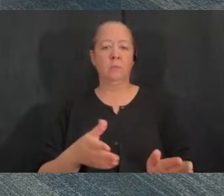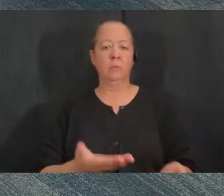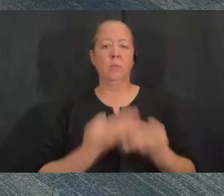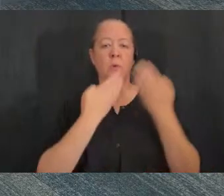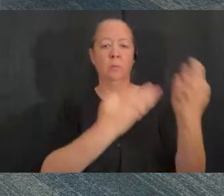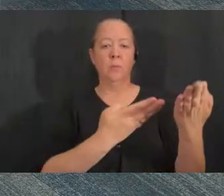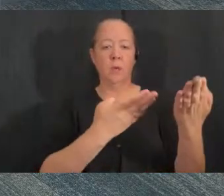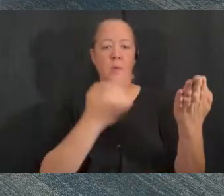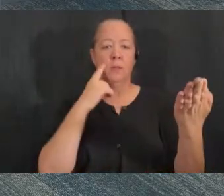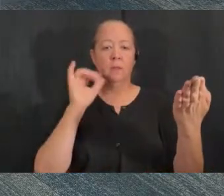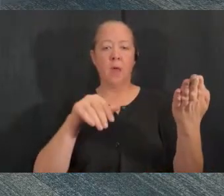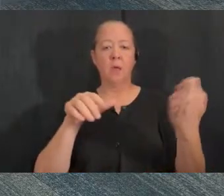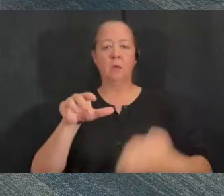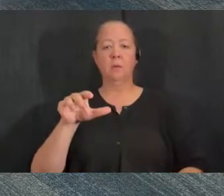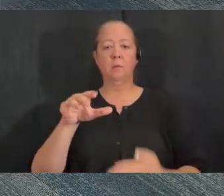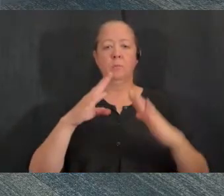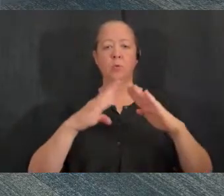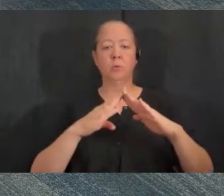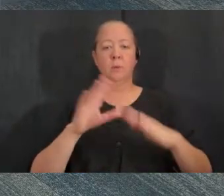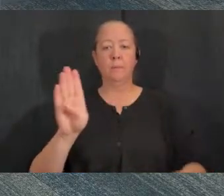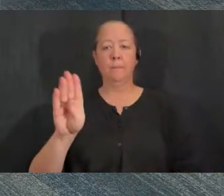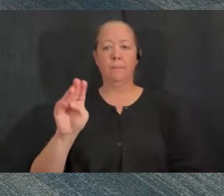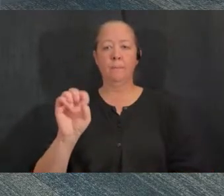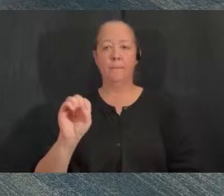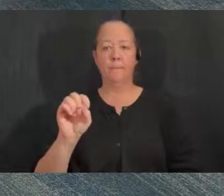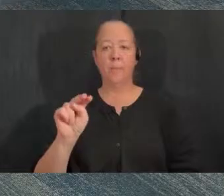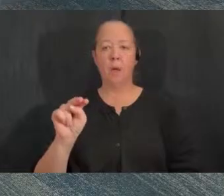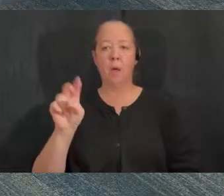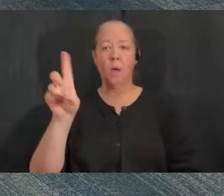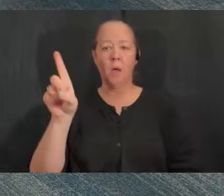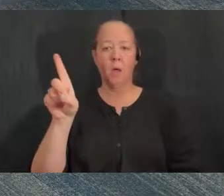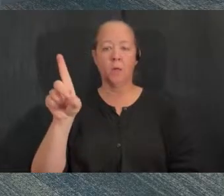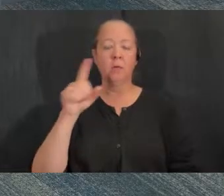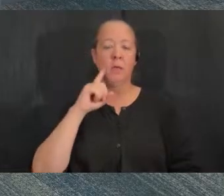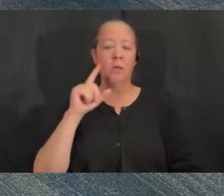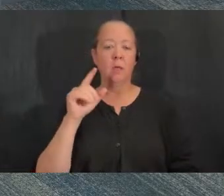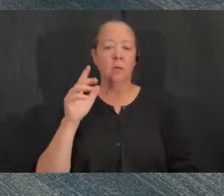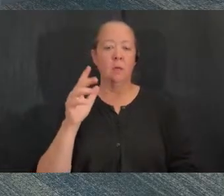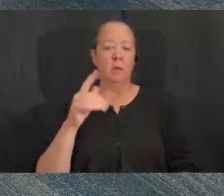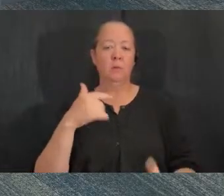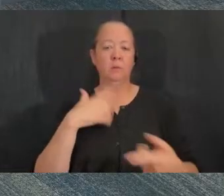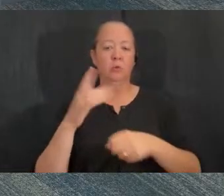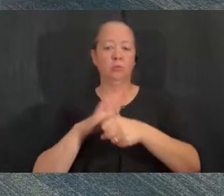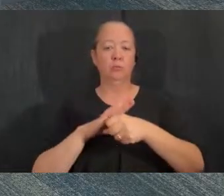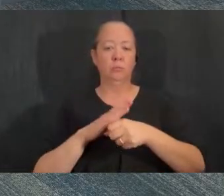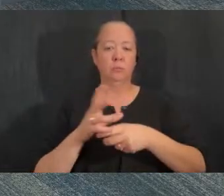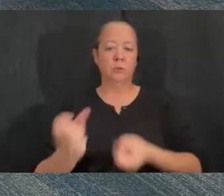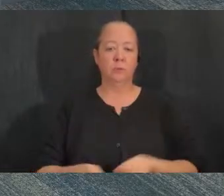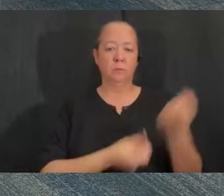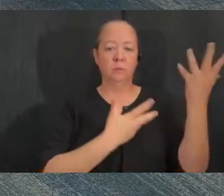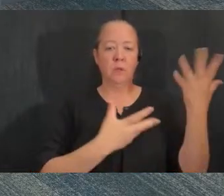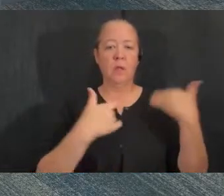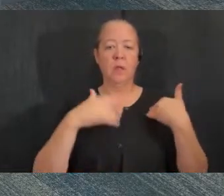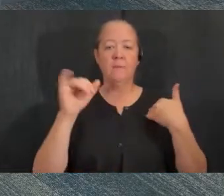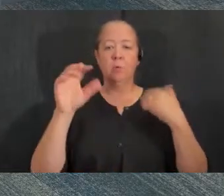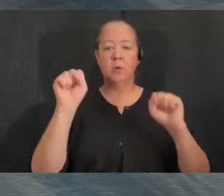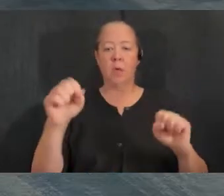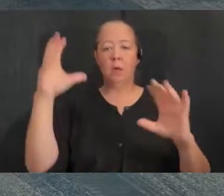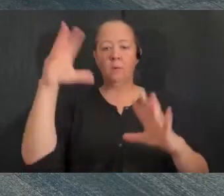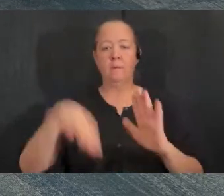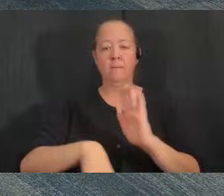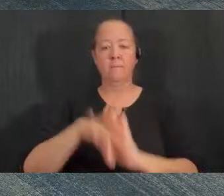And assuming you can find $601,000 in savings a year and enact it